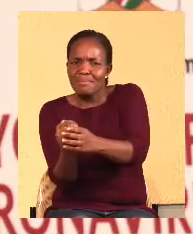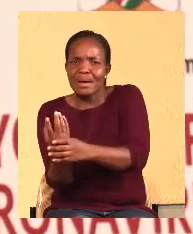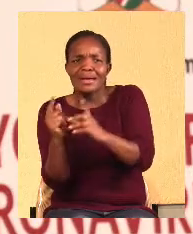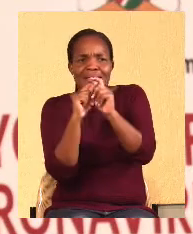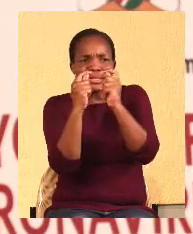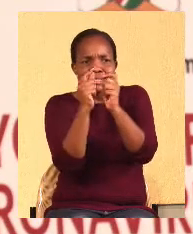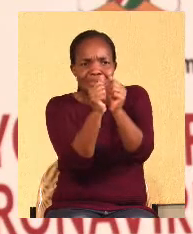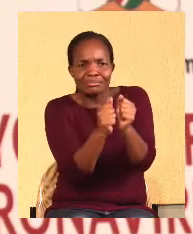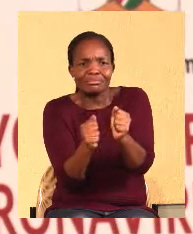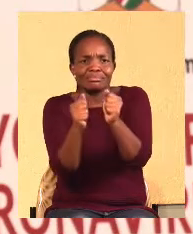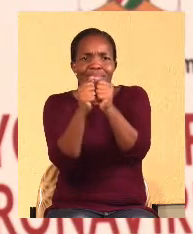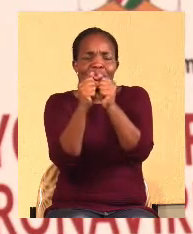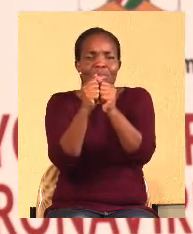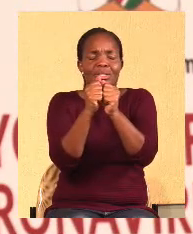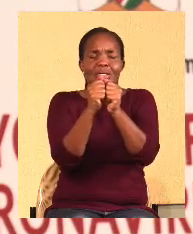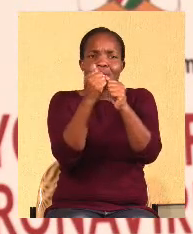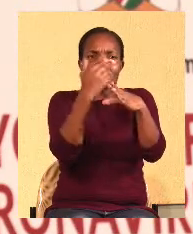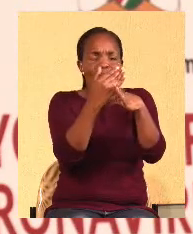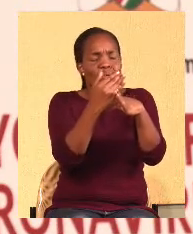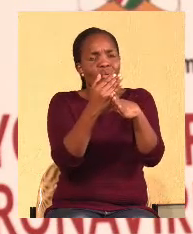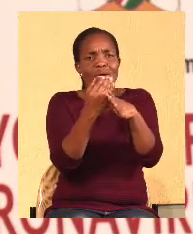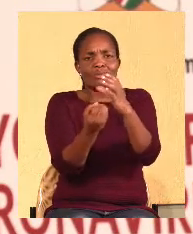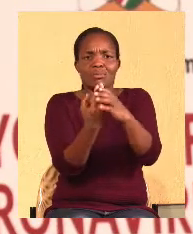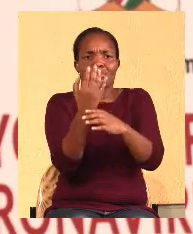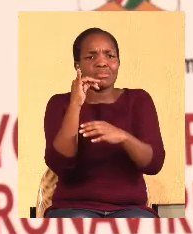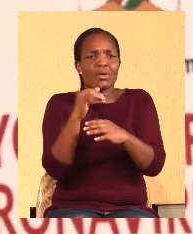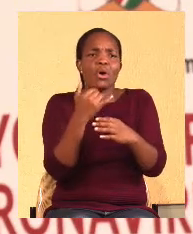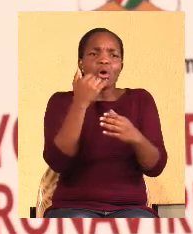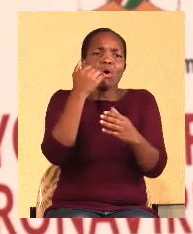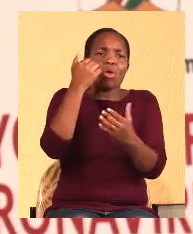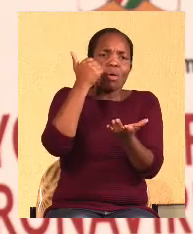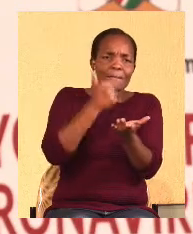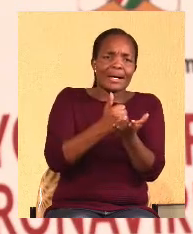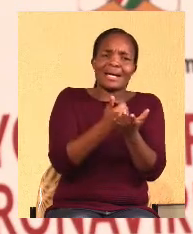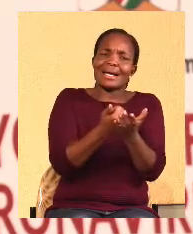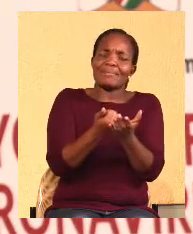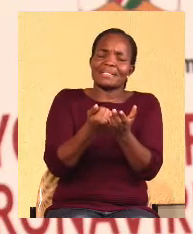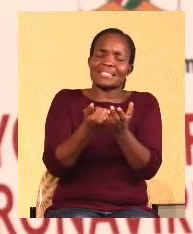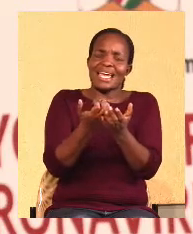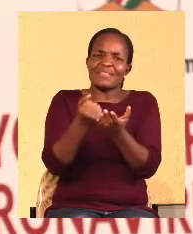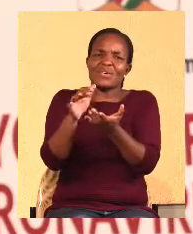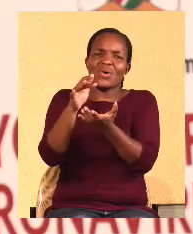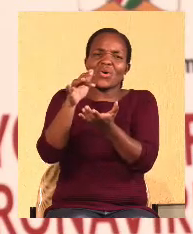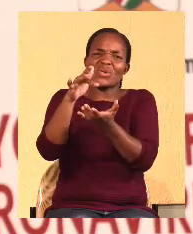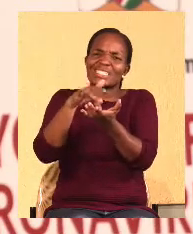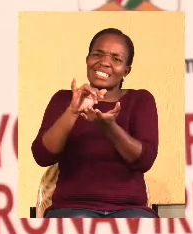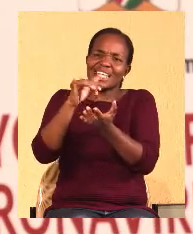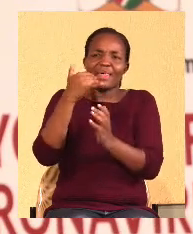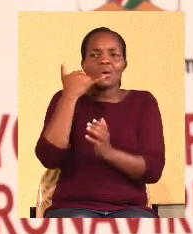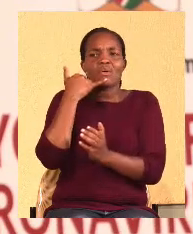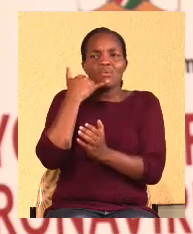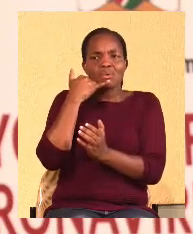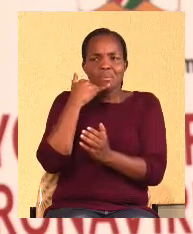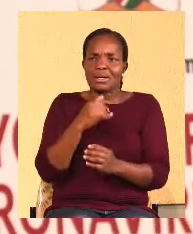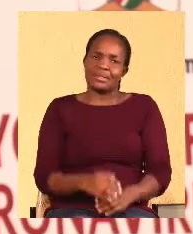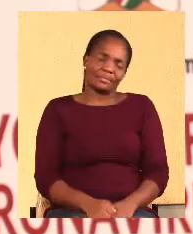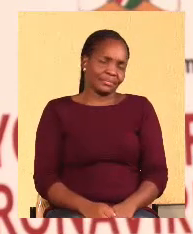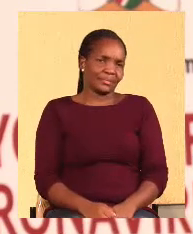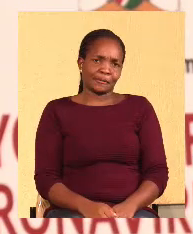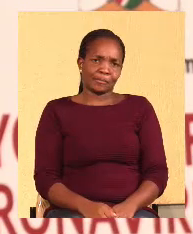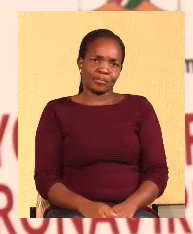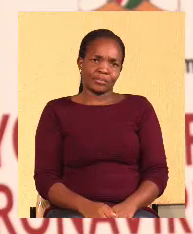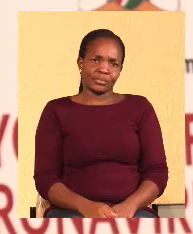together with Agribank. All the banks together, they can put up their center, including DBN. So, and then